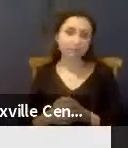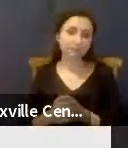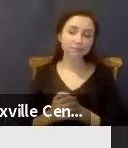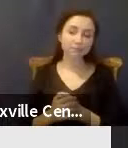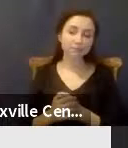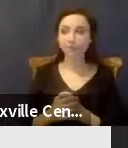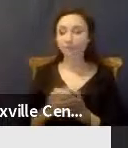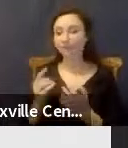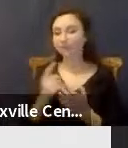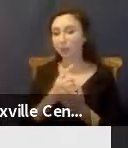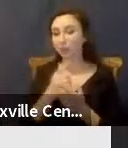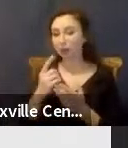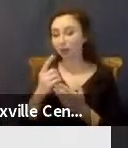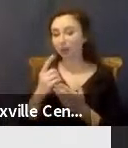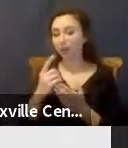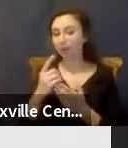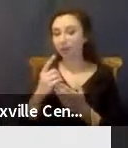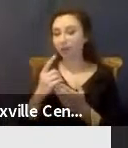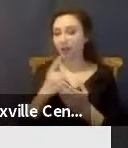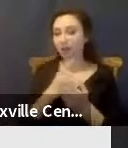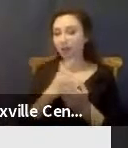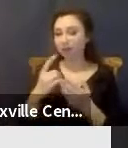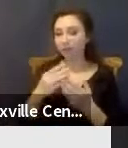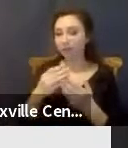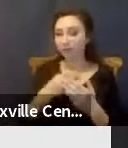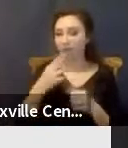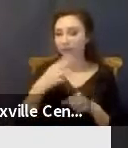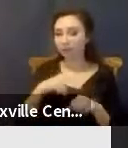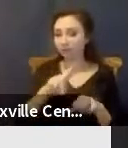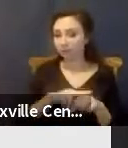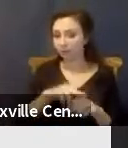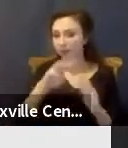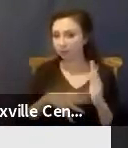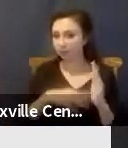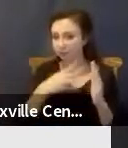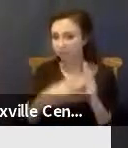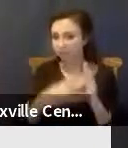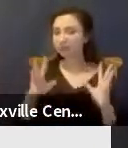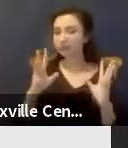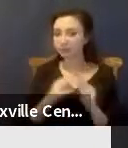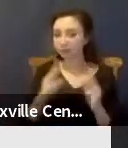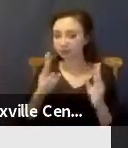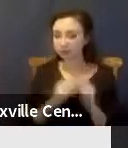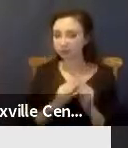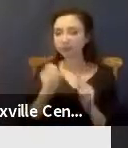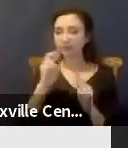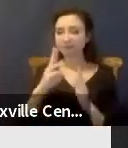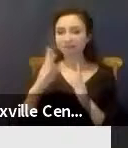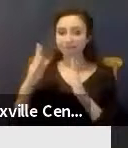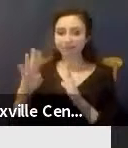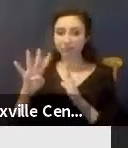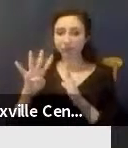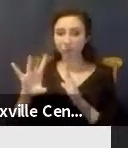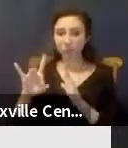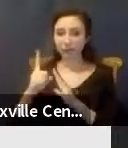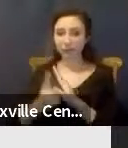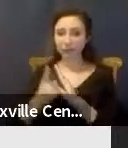by a week before a regularly scheduled meeting, or within 48 hours of a called meeting.